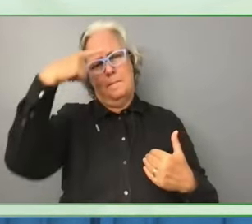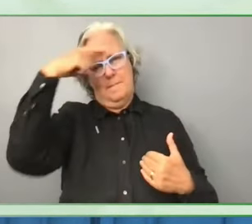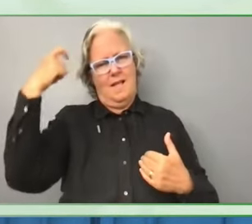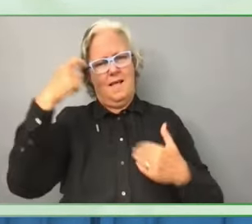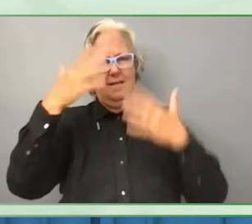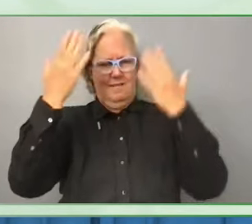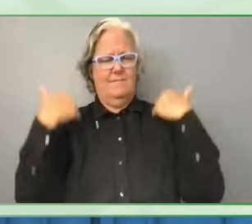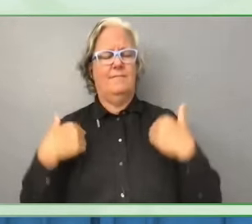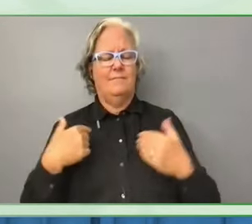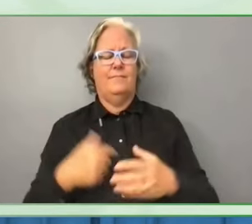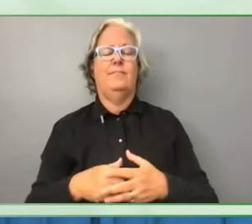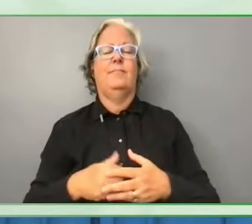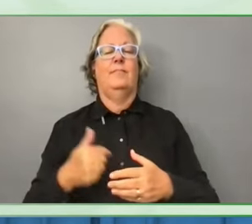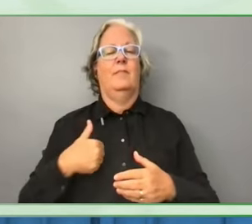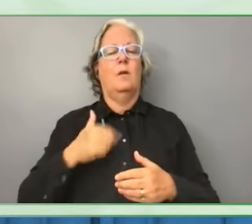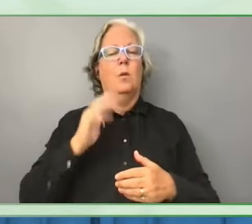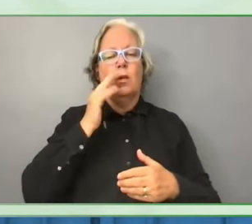introduce,